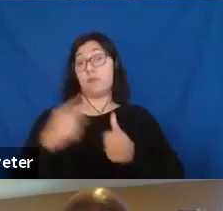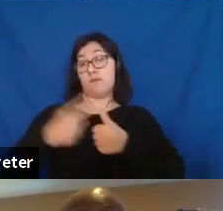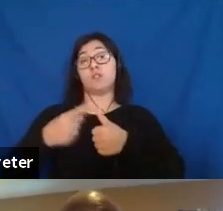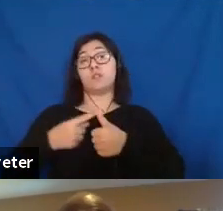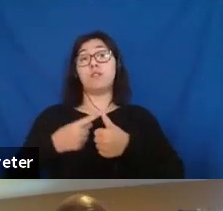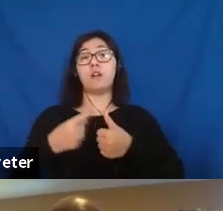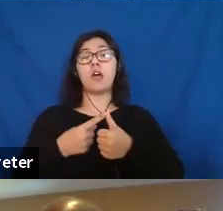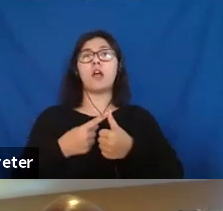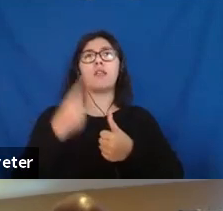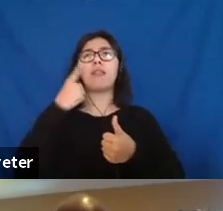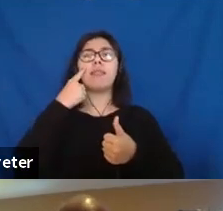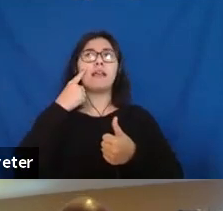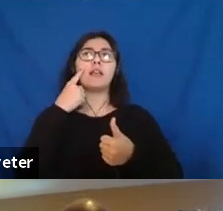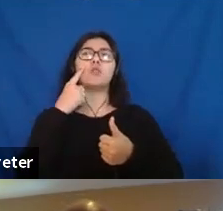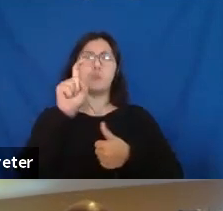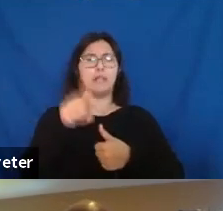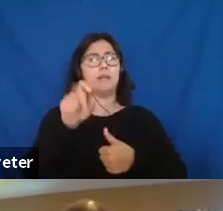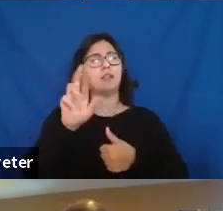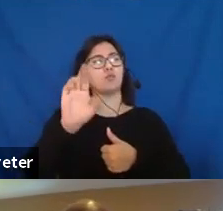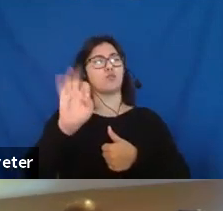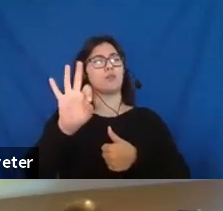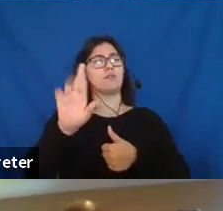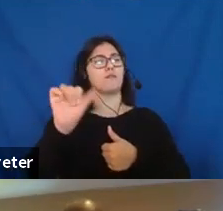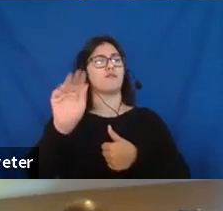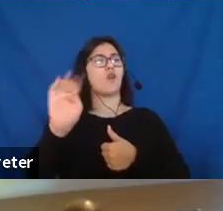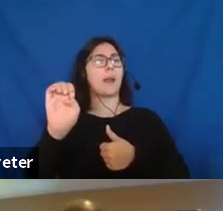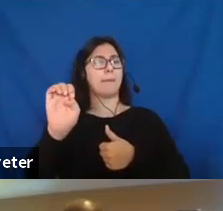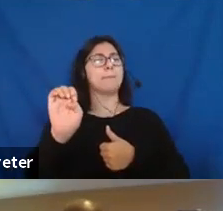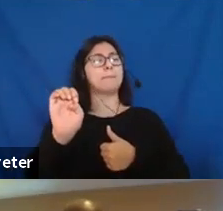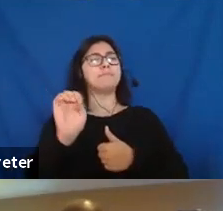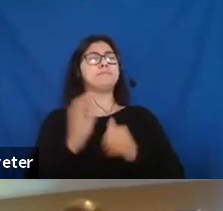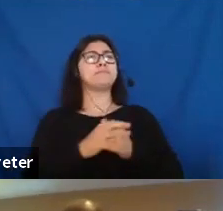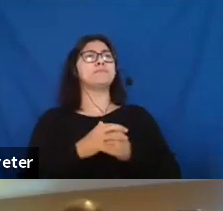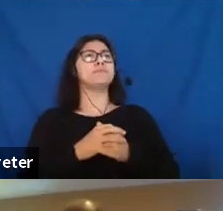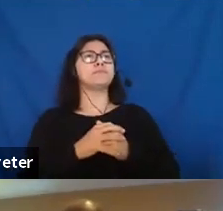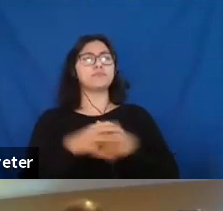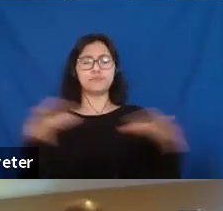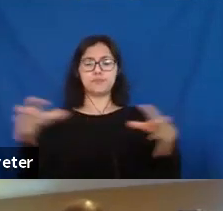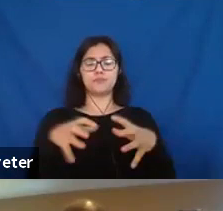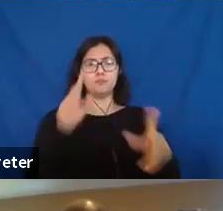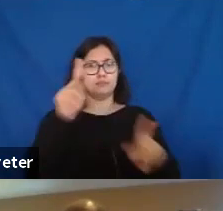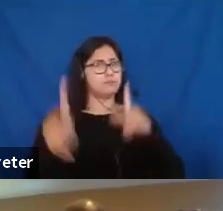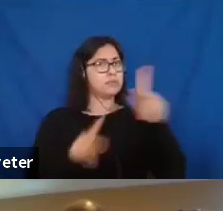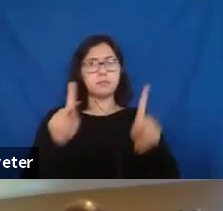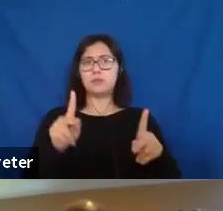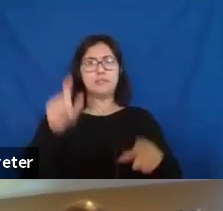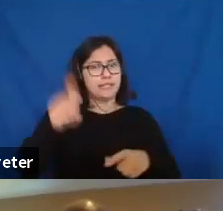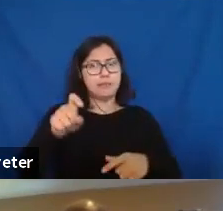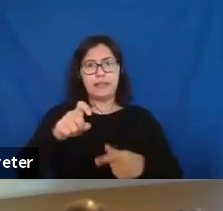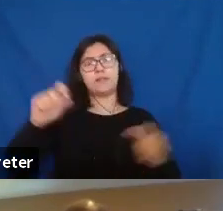we're looking at to reframe it and give it another, get everybody on the same